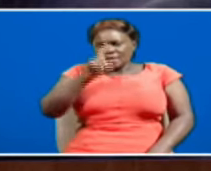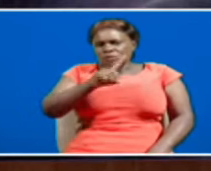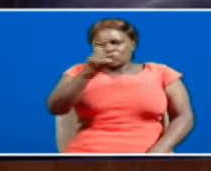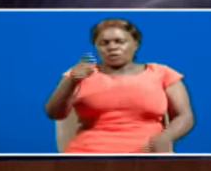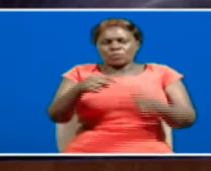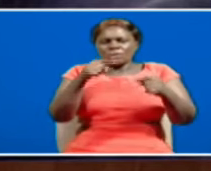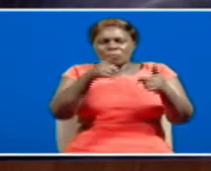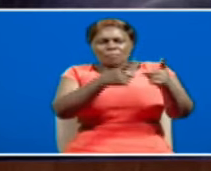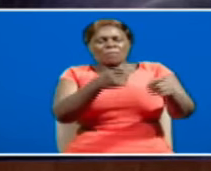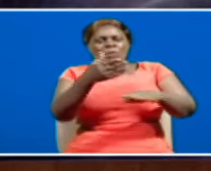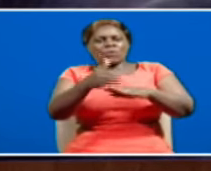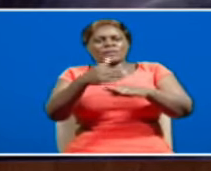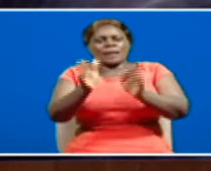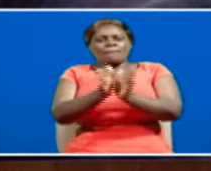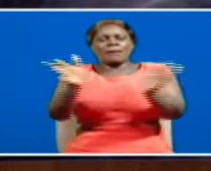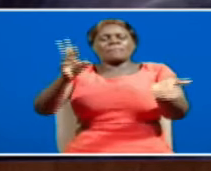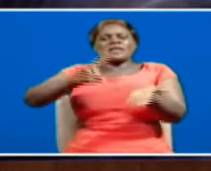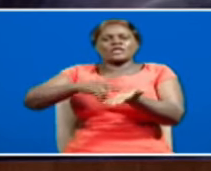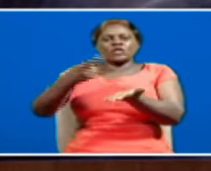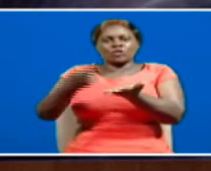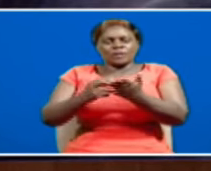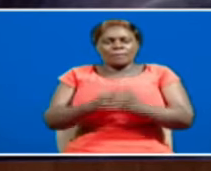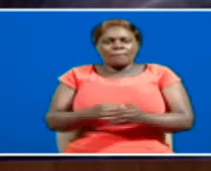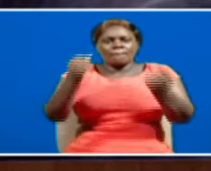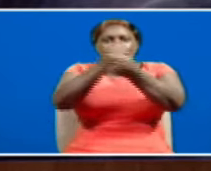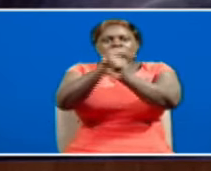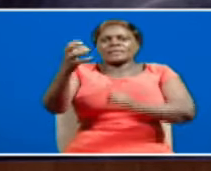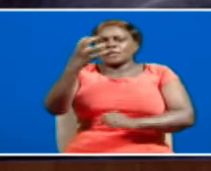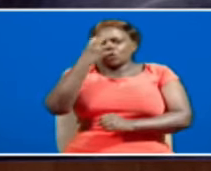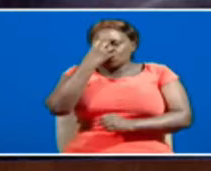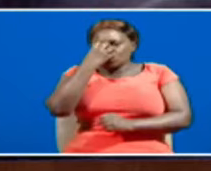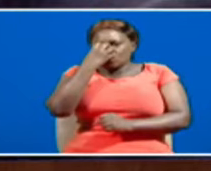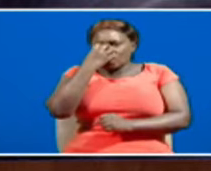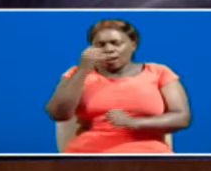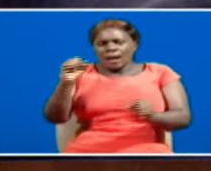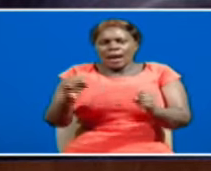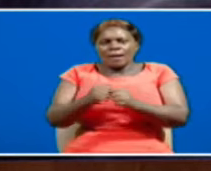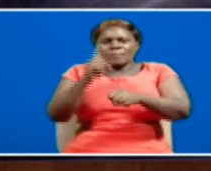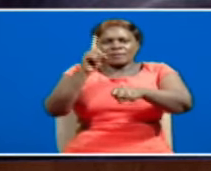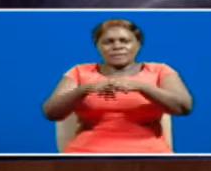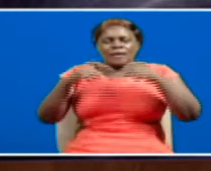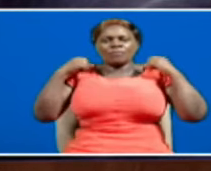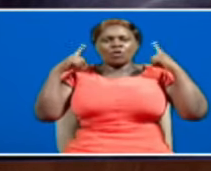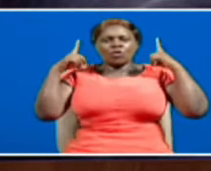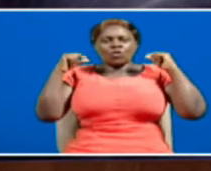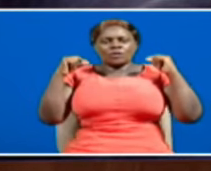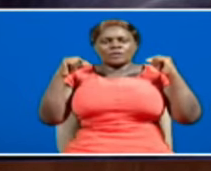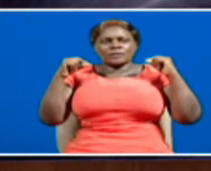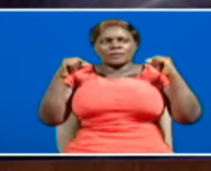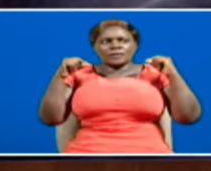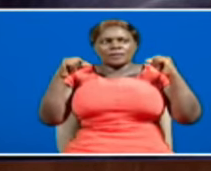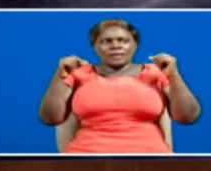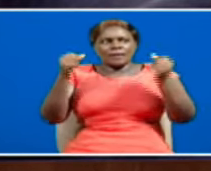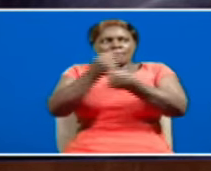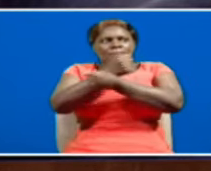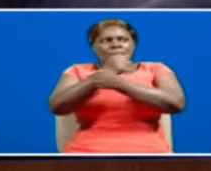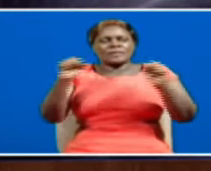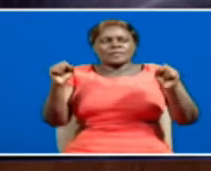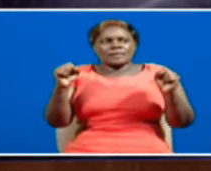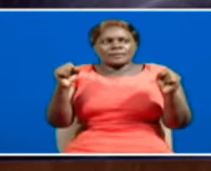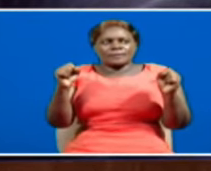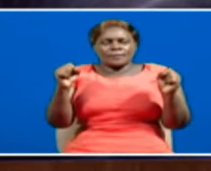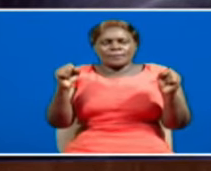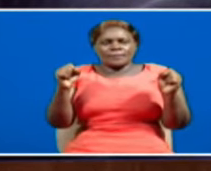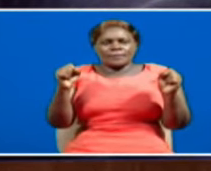who accuse him of wasting public resources. President Ruto's trip coming hours after he hosted his Polish counterpart, President Andrzej